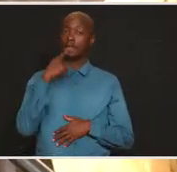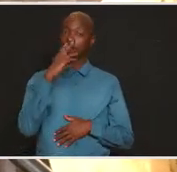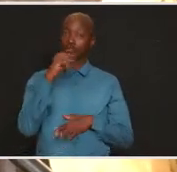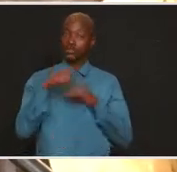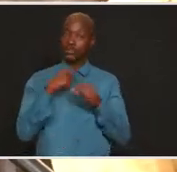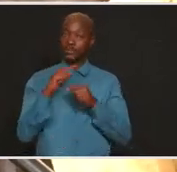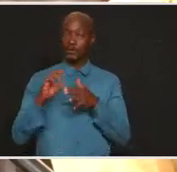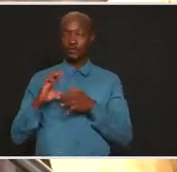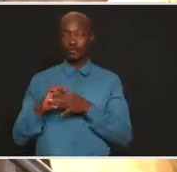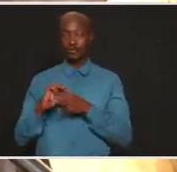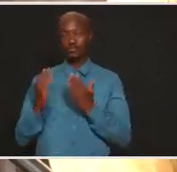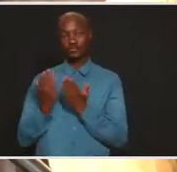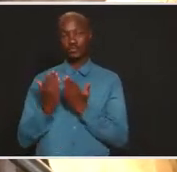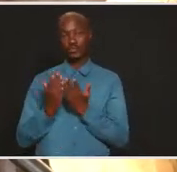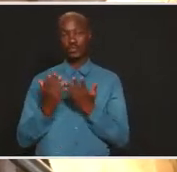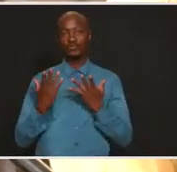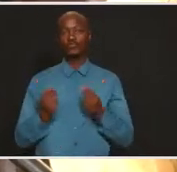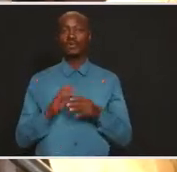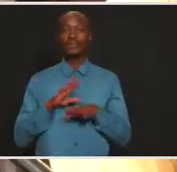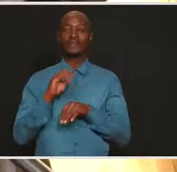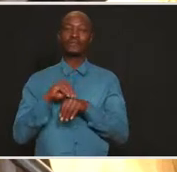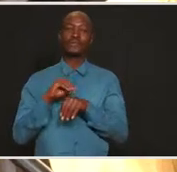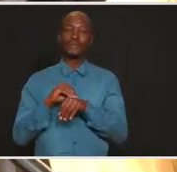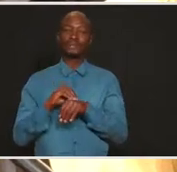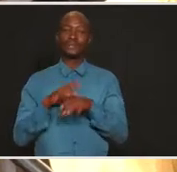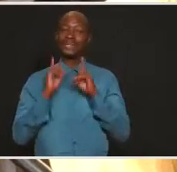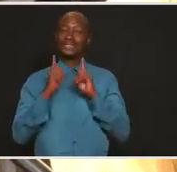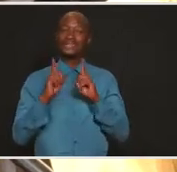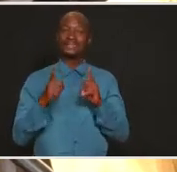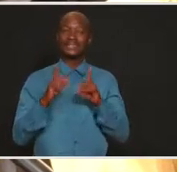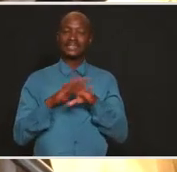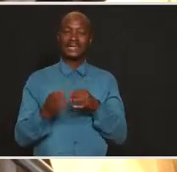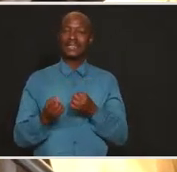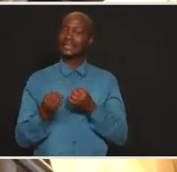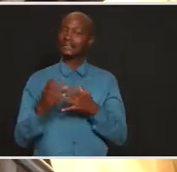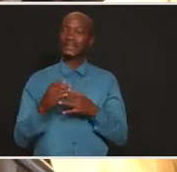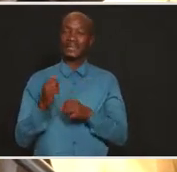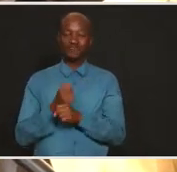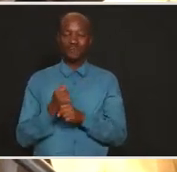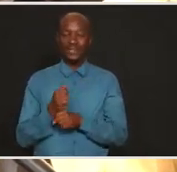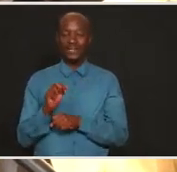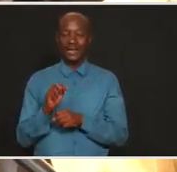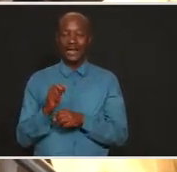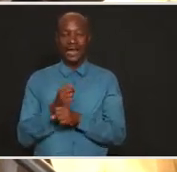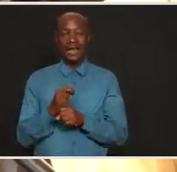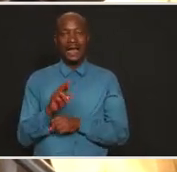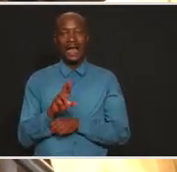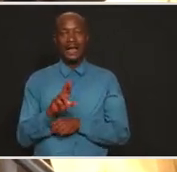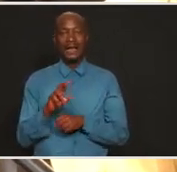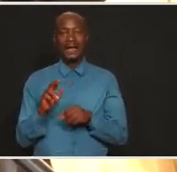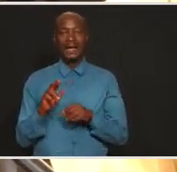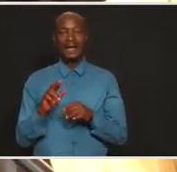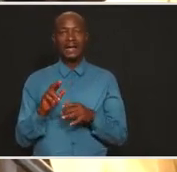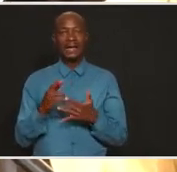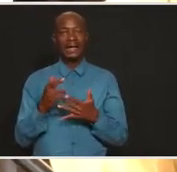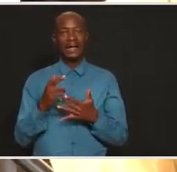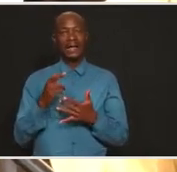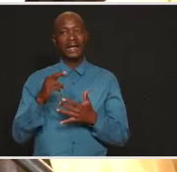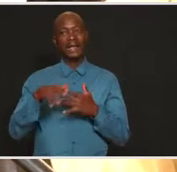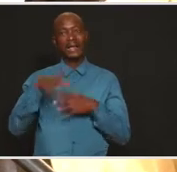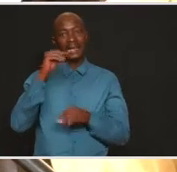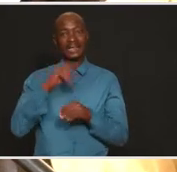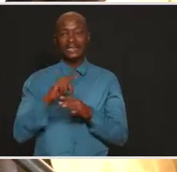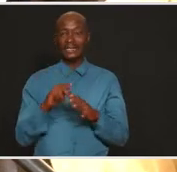homeschooling we have a problem the teachers are giving Learners like the great art Learners a lot of homework like